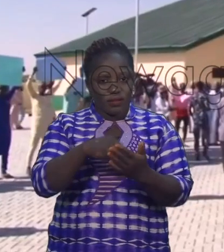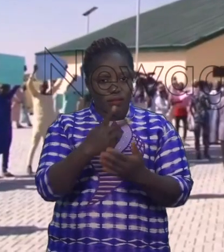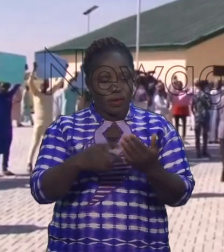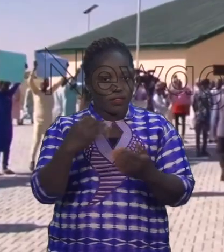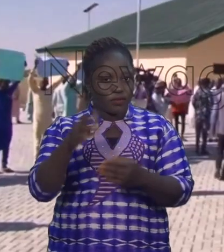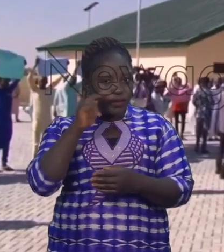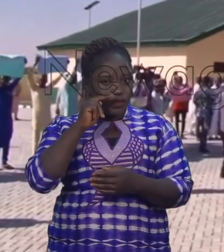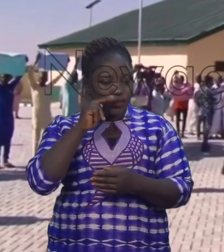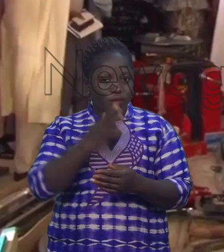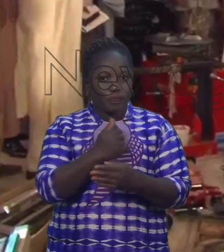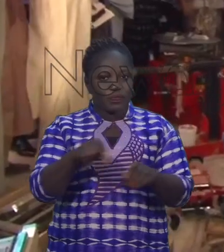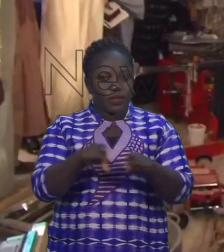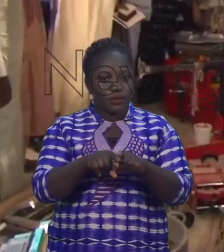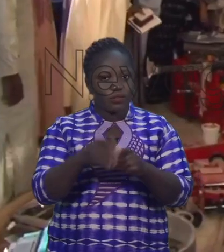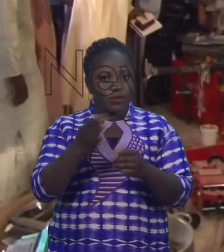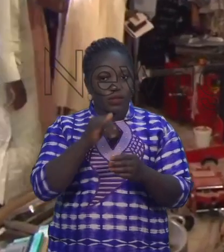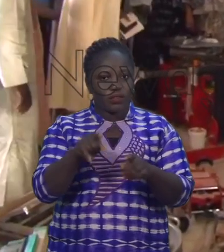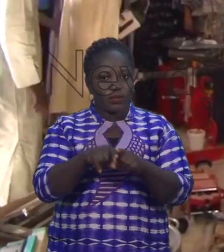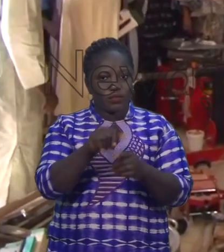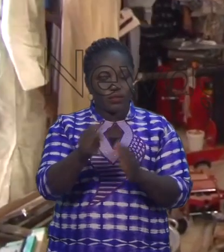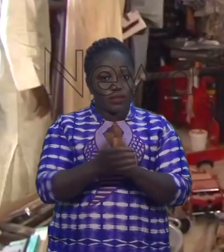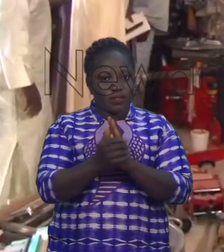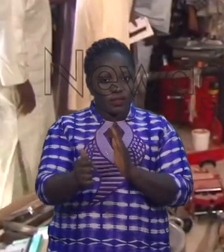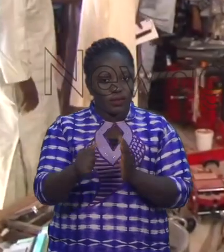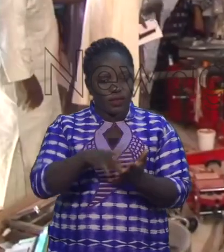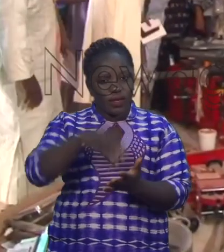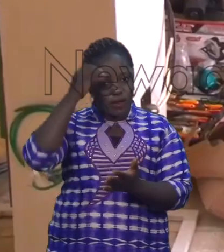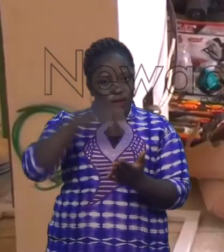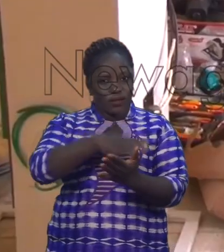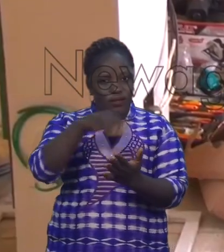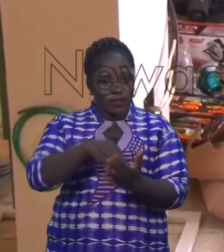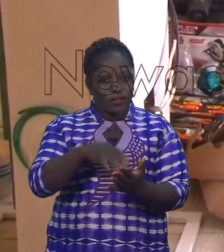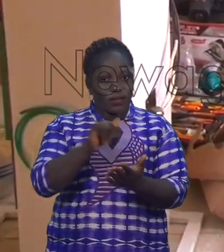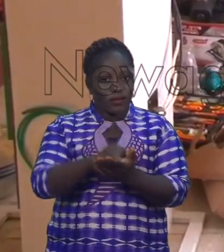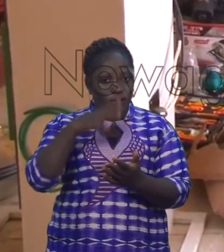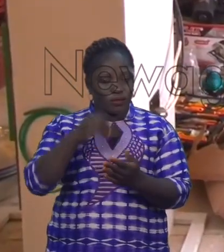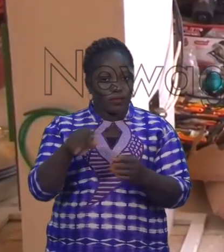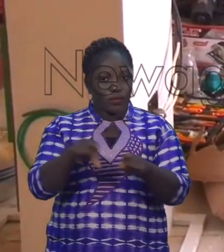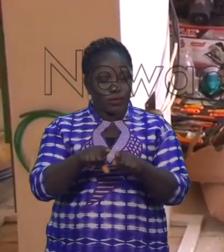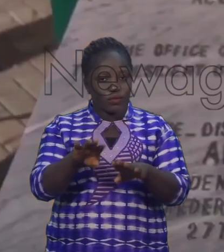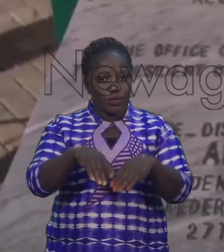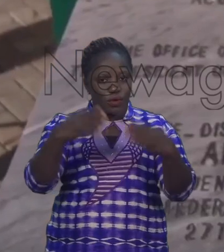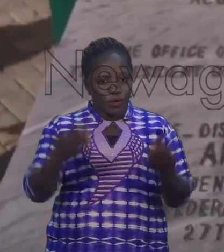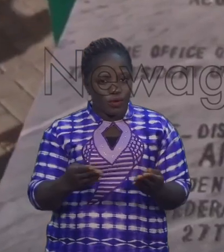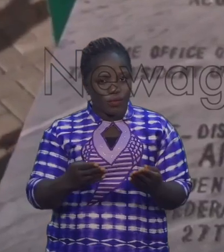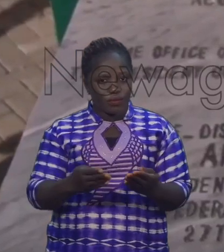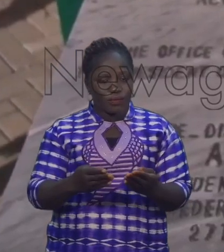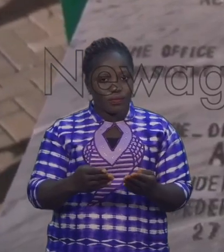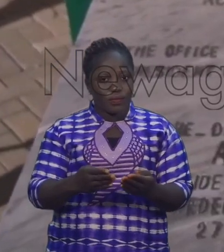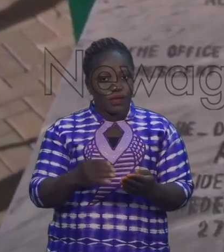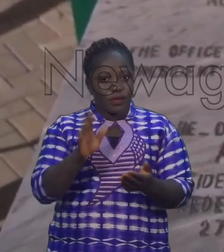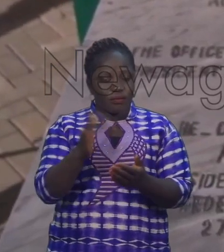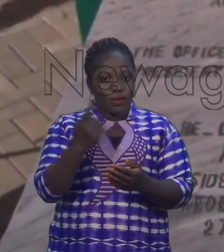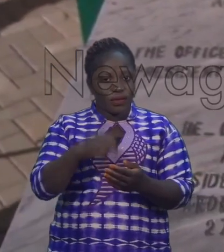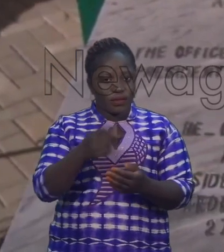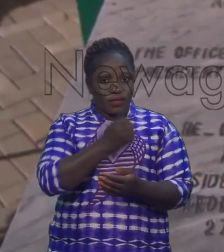skills acquisition center constructed by OSSAP SDGs and donated to Umar Suleiman College of Education, Gashua, was